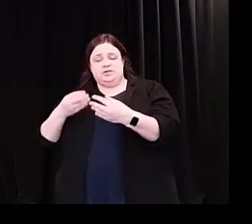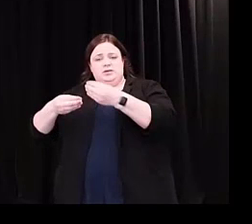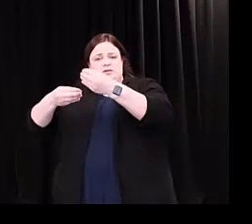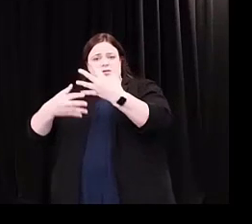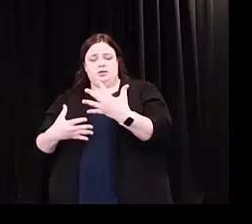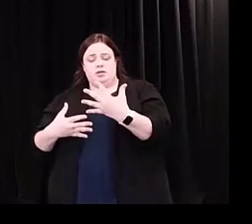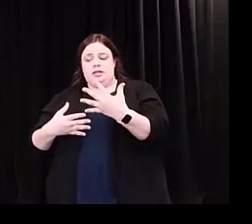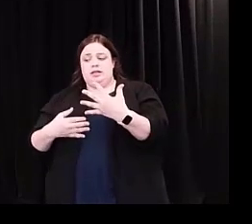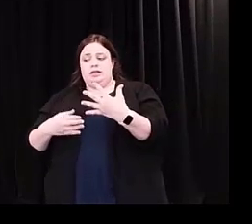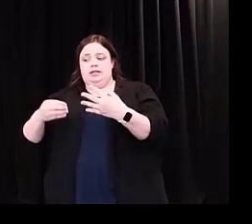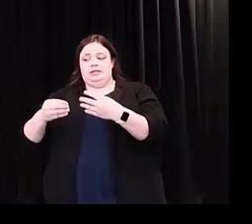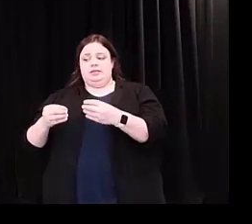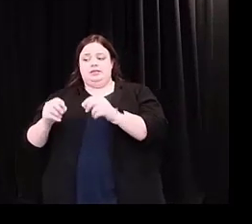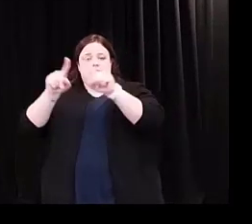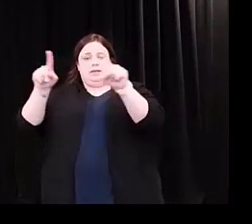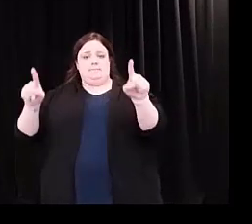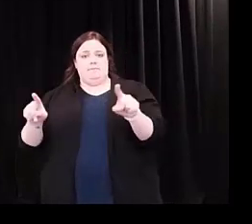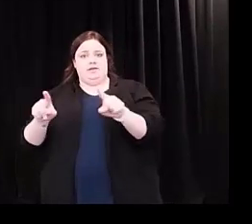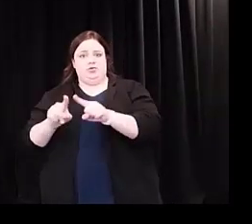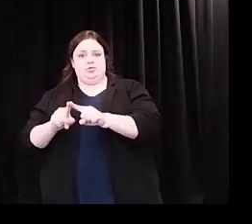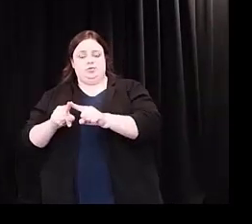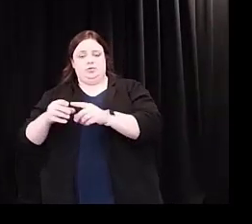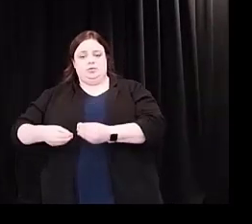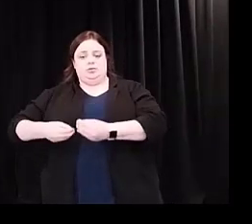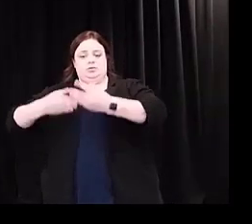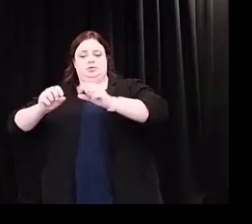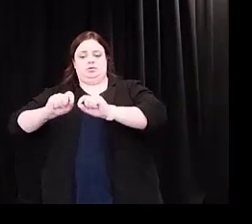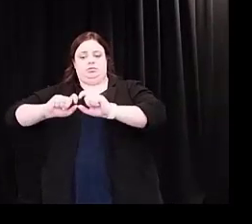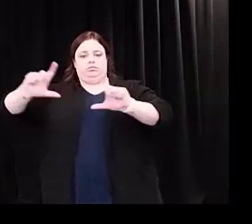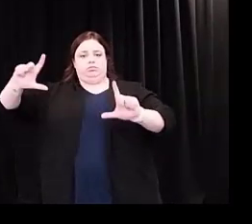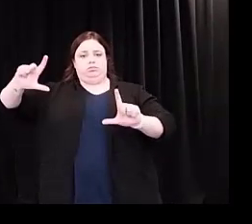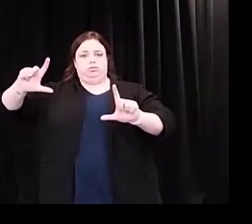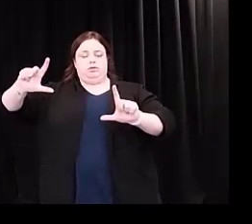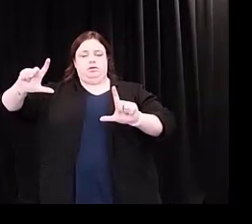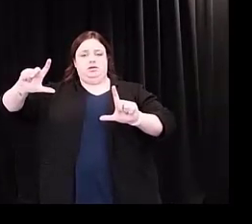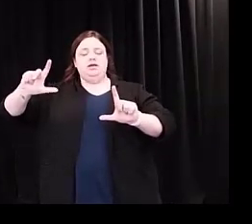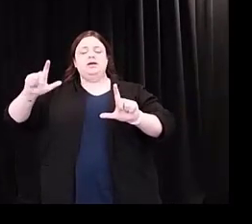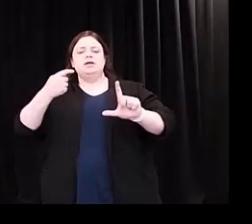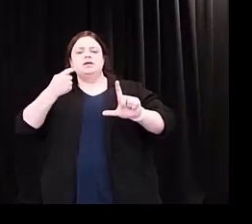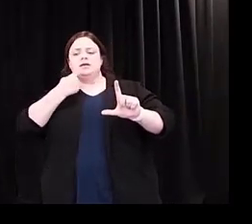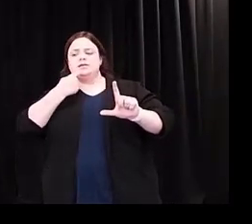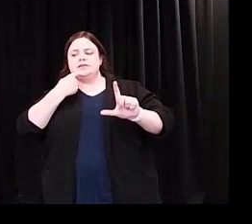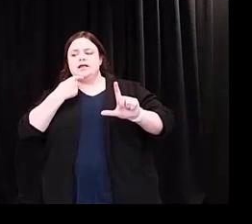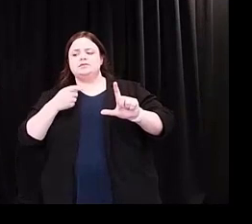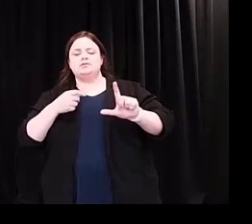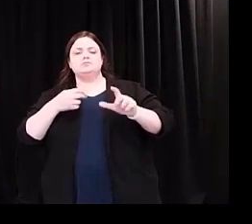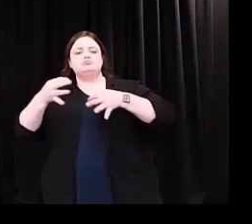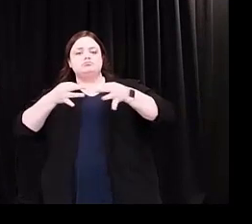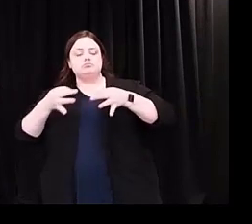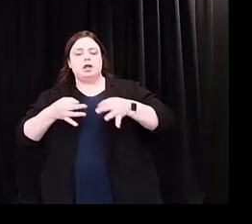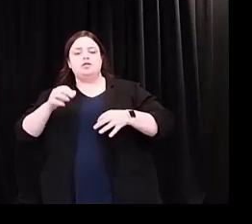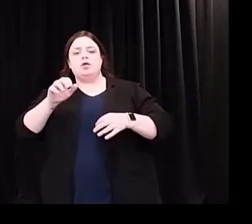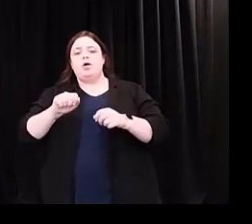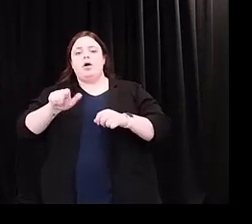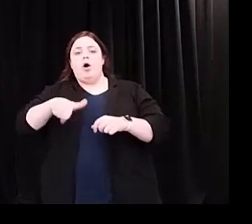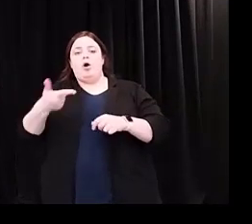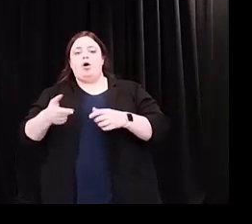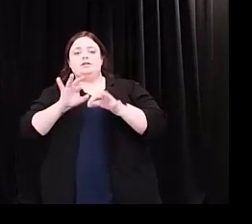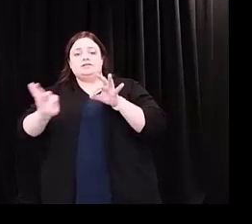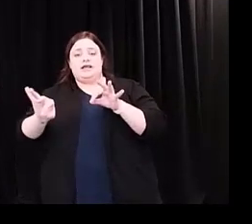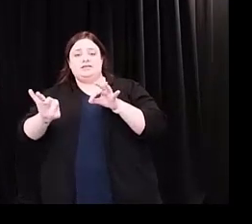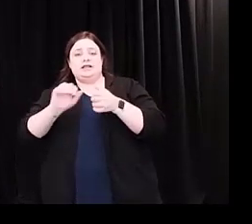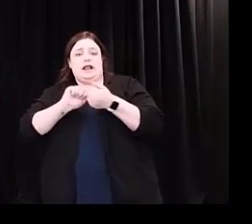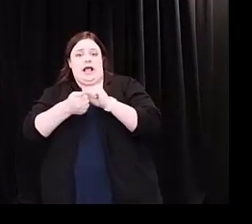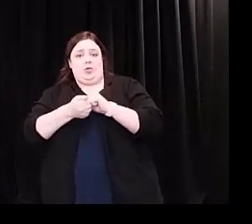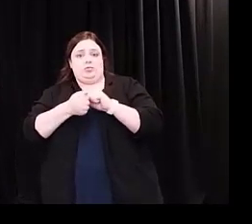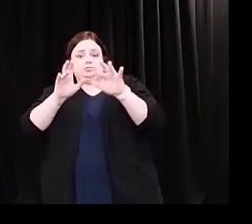menu pane that appears, and it actually tells you what alt text is and how to type it into this